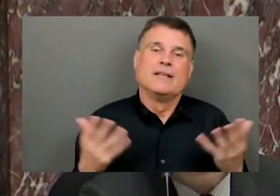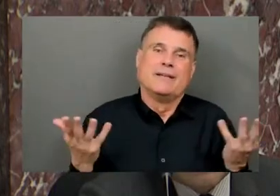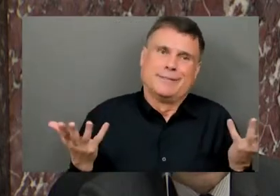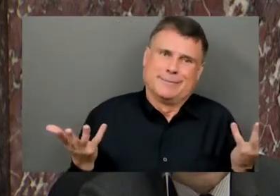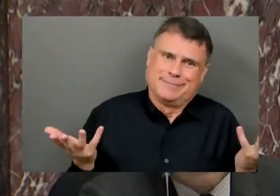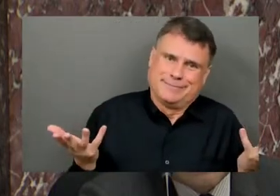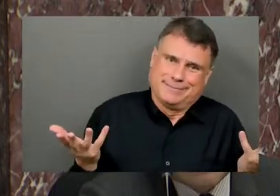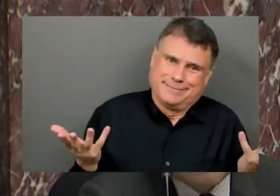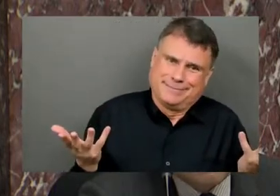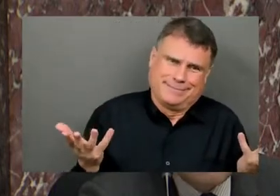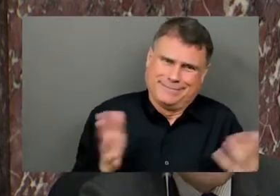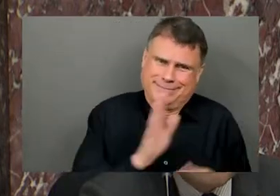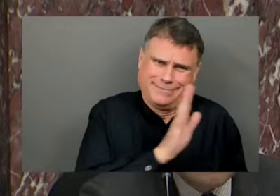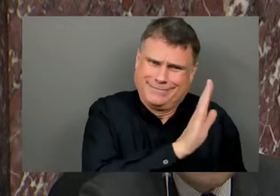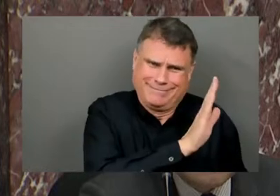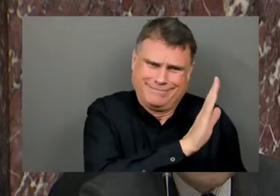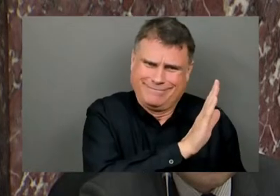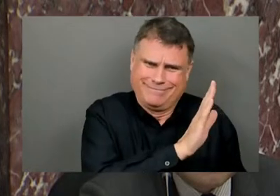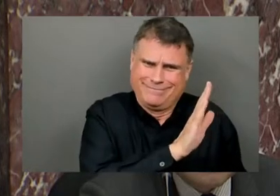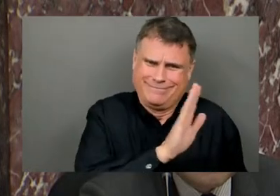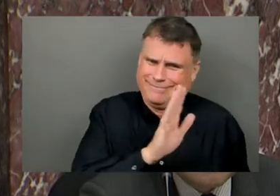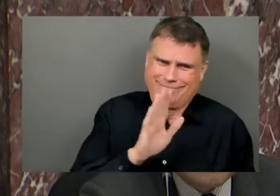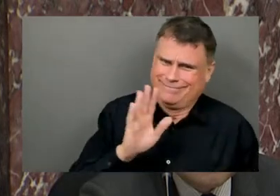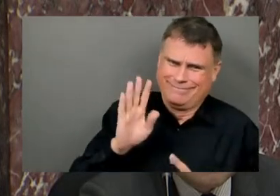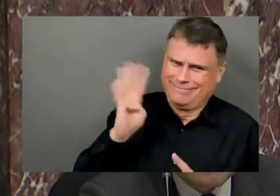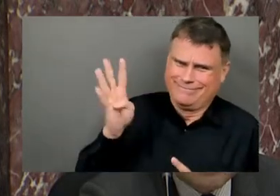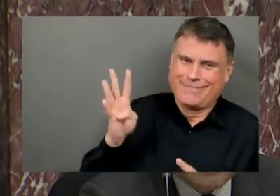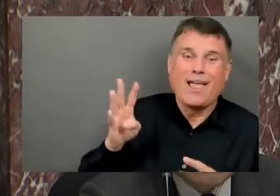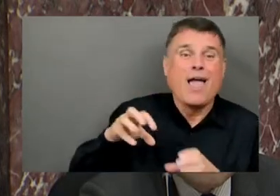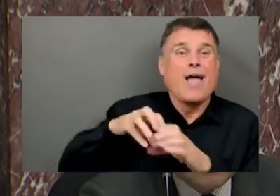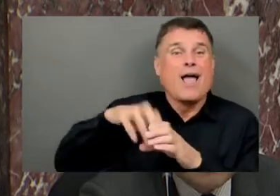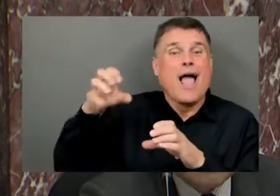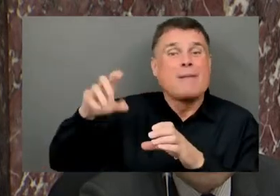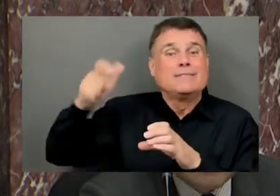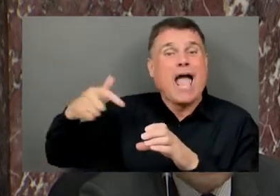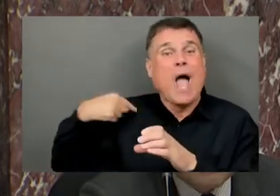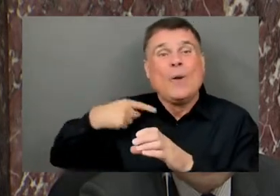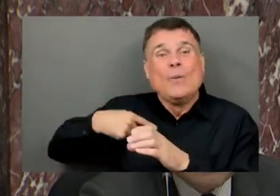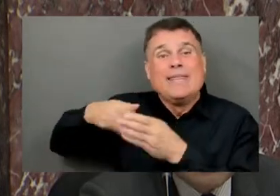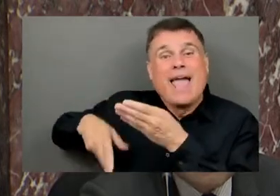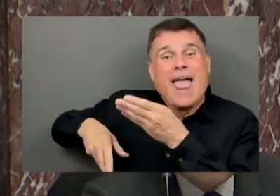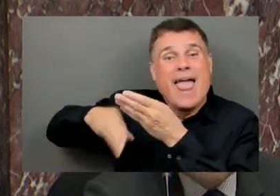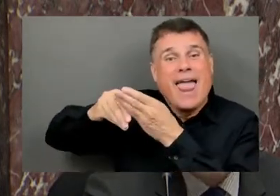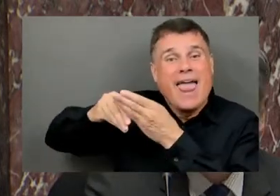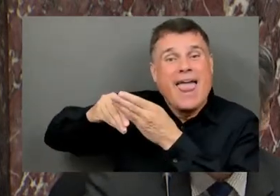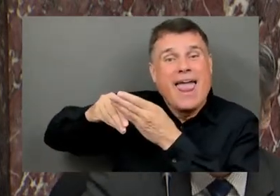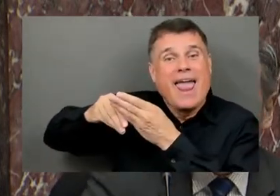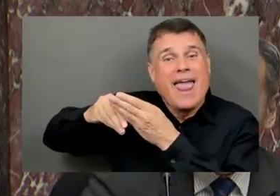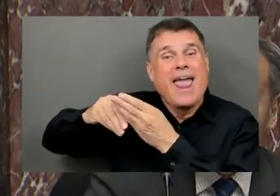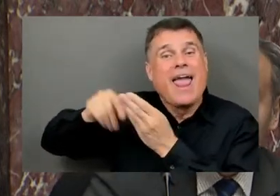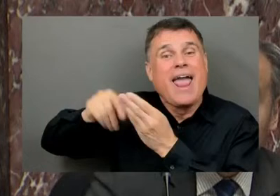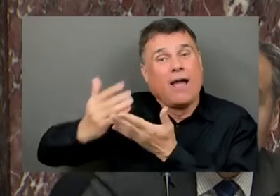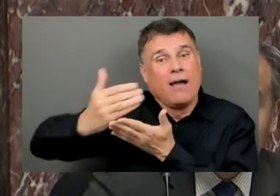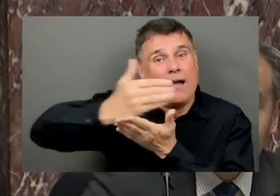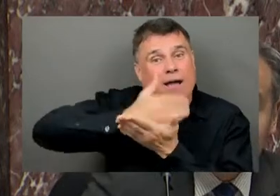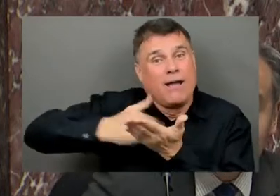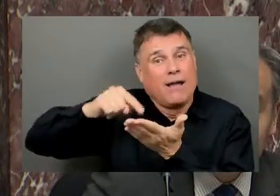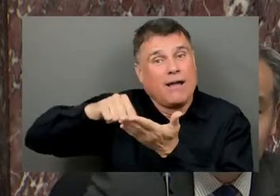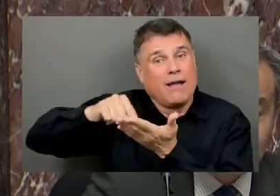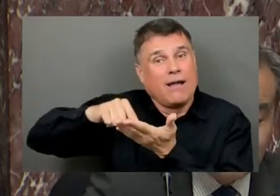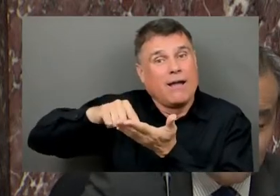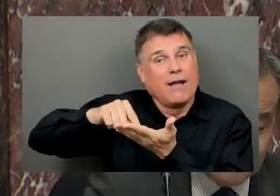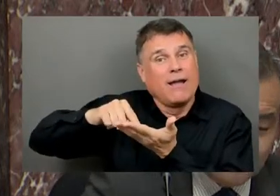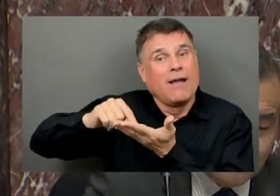this. The carbon tax we introduced was revenue neutral, with every cent being returned to British Columbians, something that isn't happening under